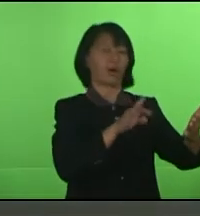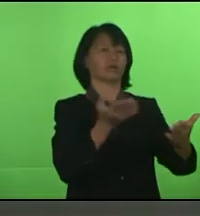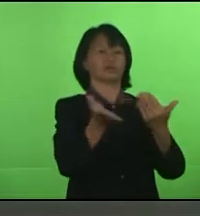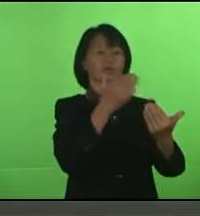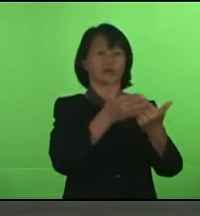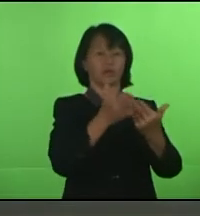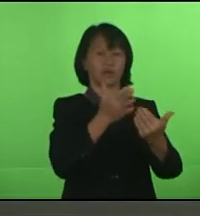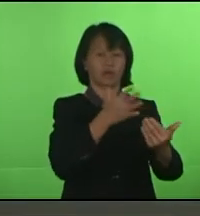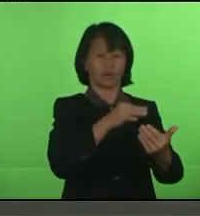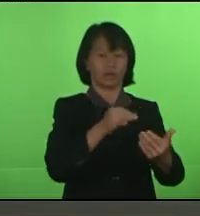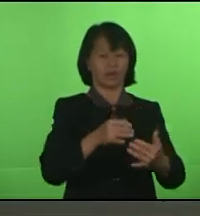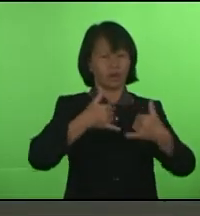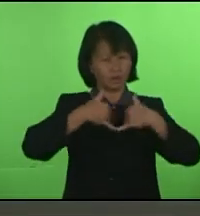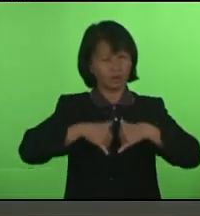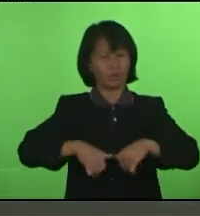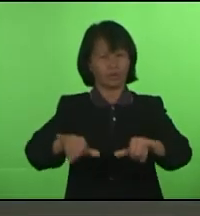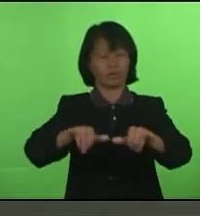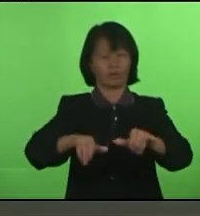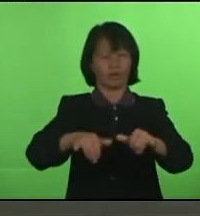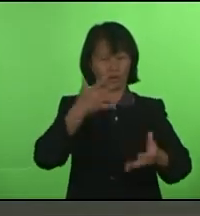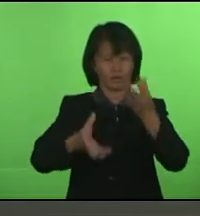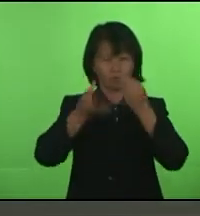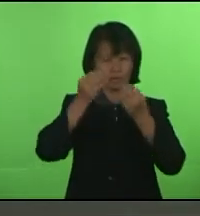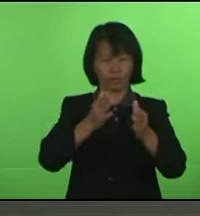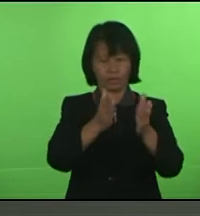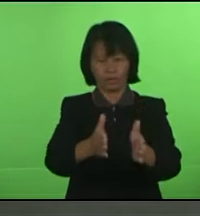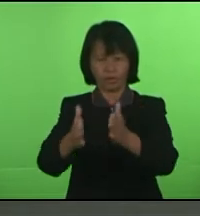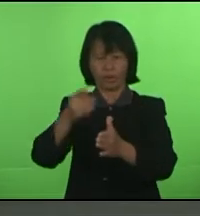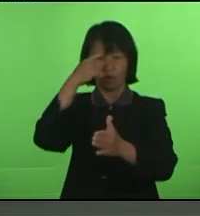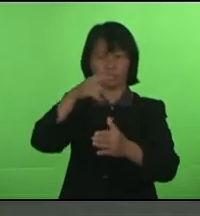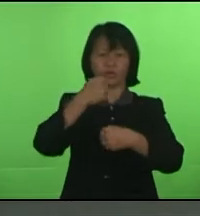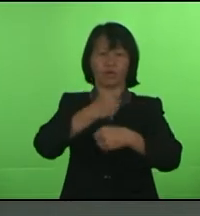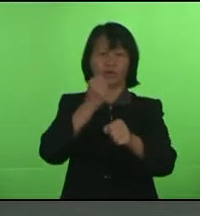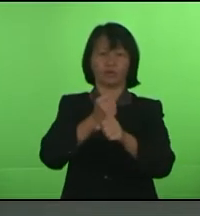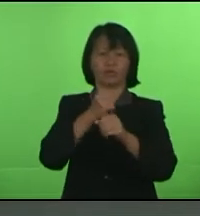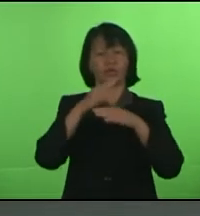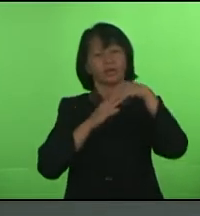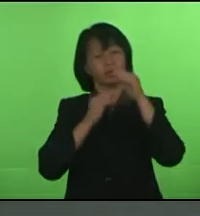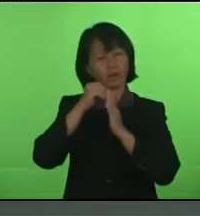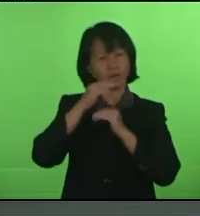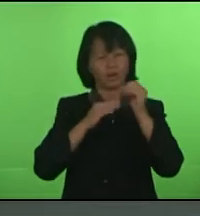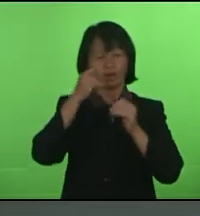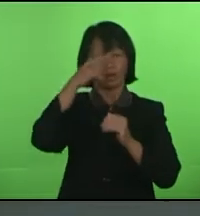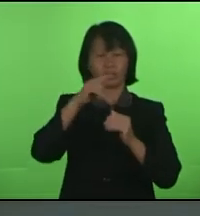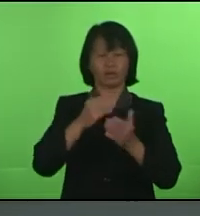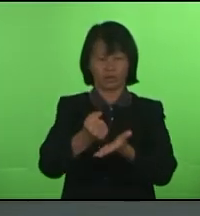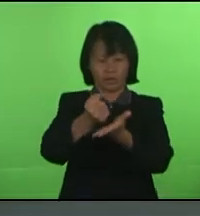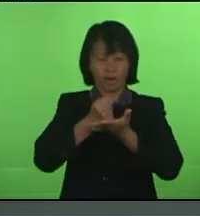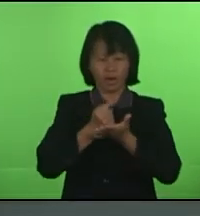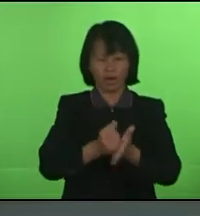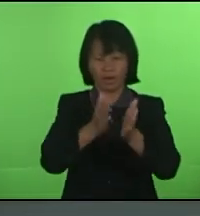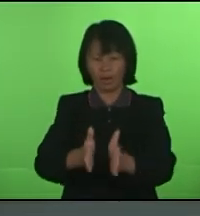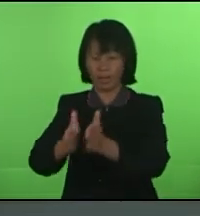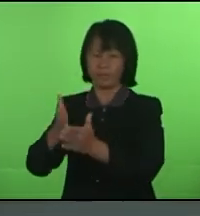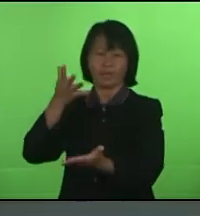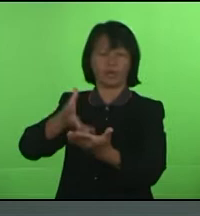you can adapt your ways and learning strategies to make you more comfortable and to help you plan